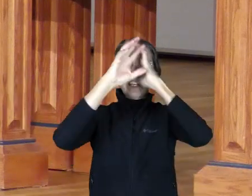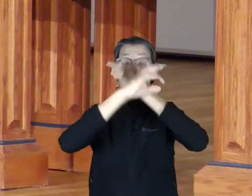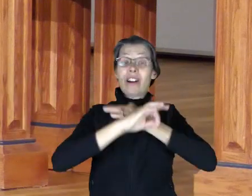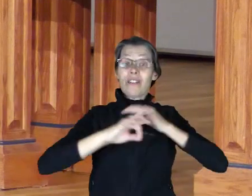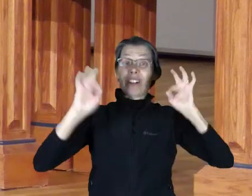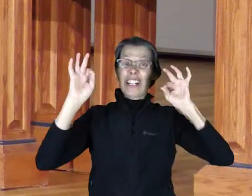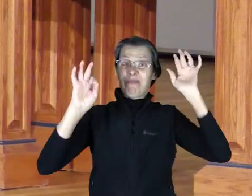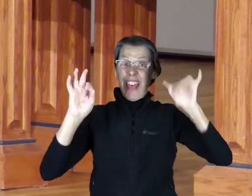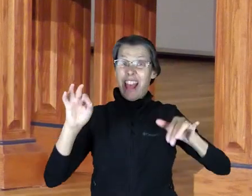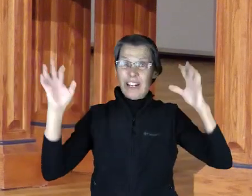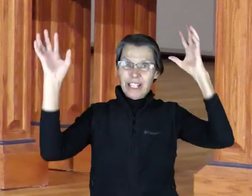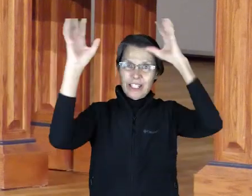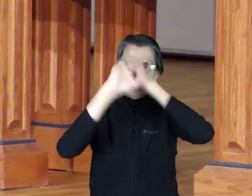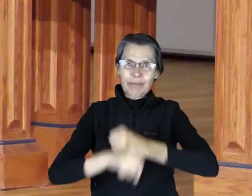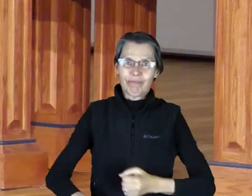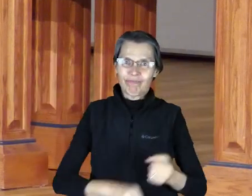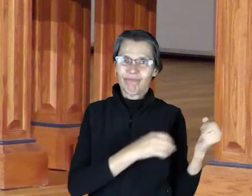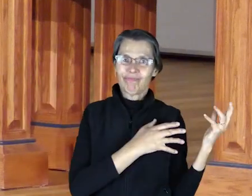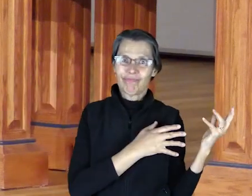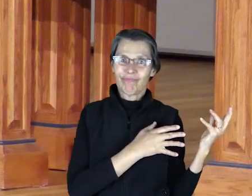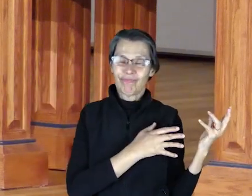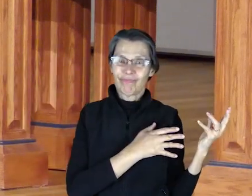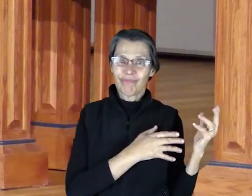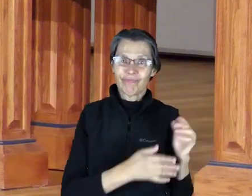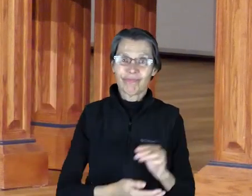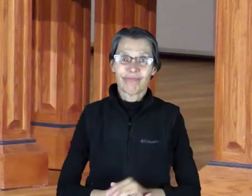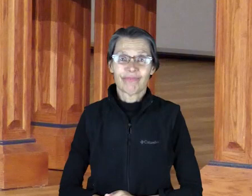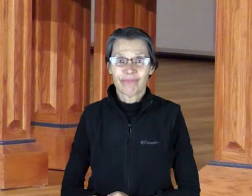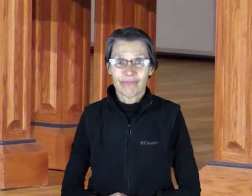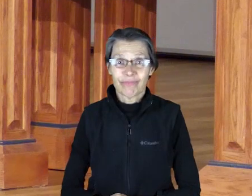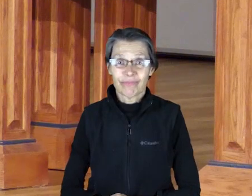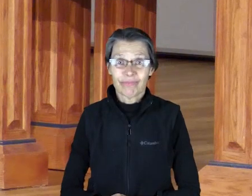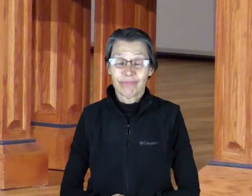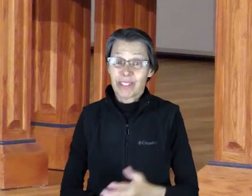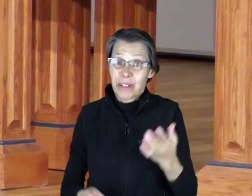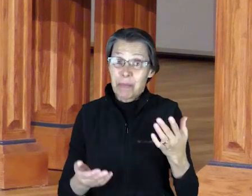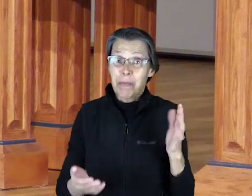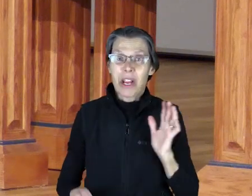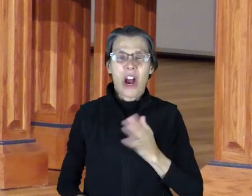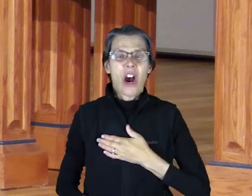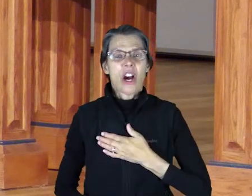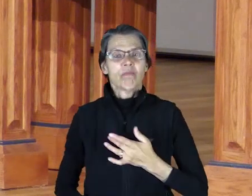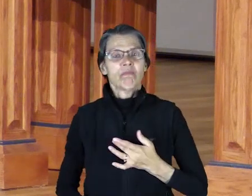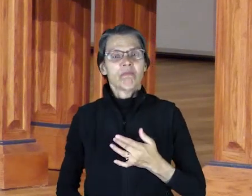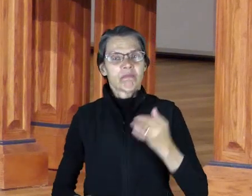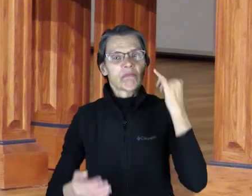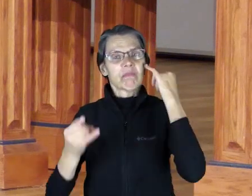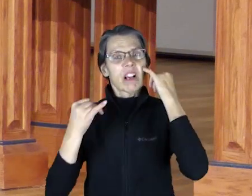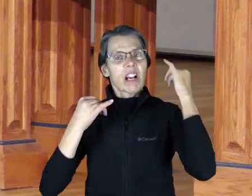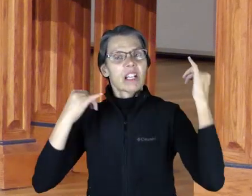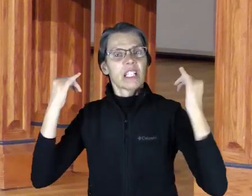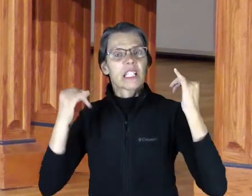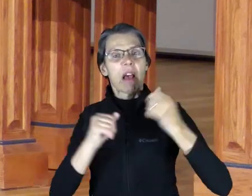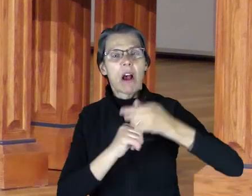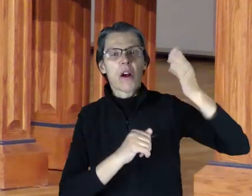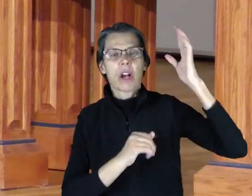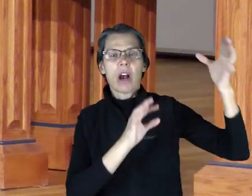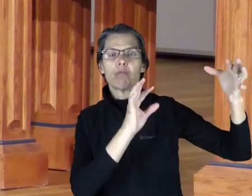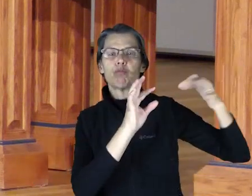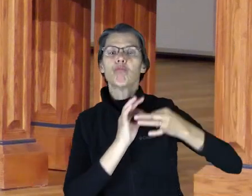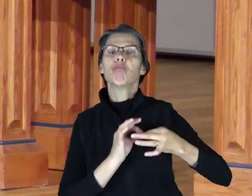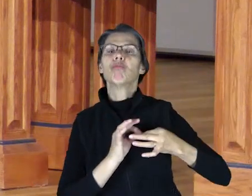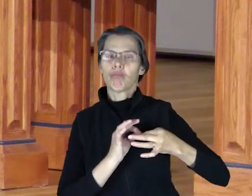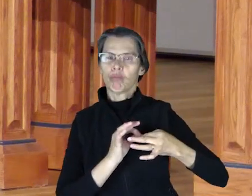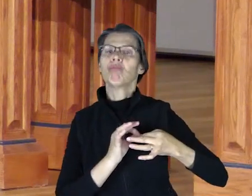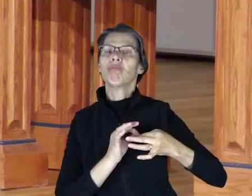of how it is that we have decided God will come into our lives and deliver us from whatever it is that